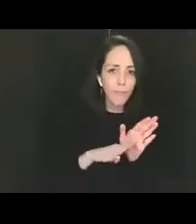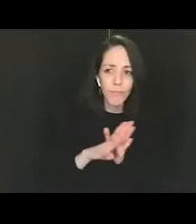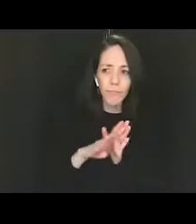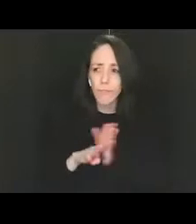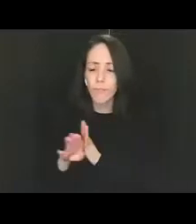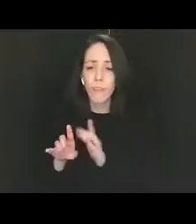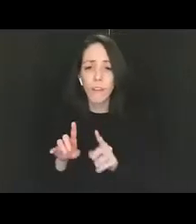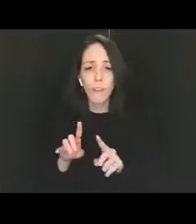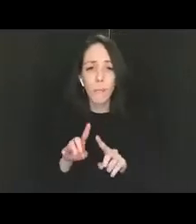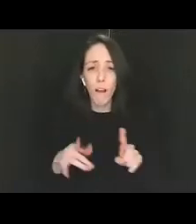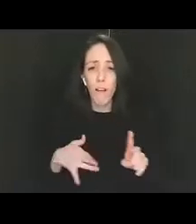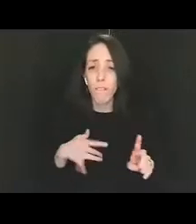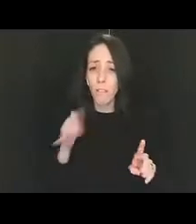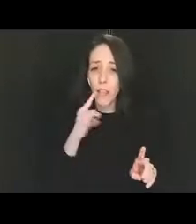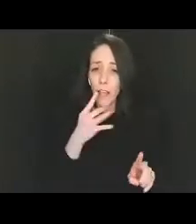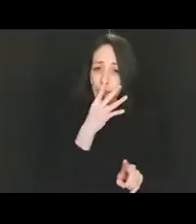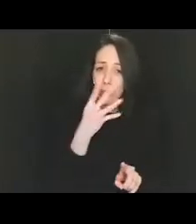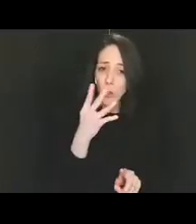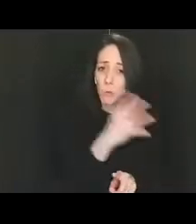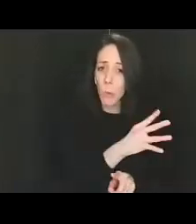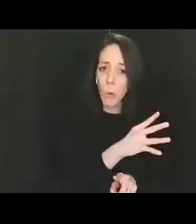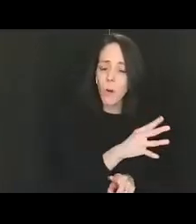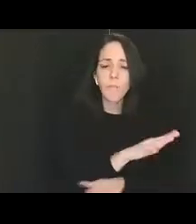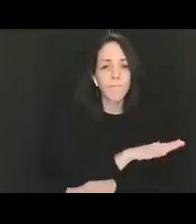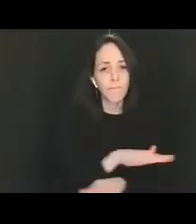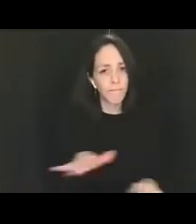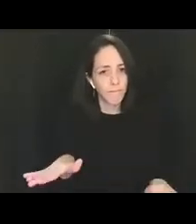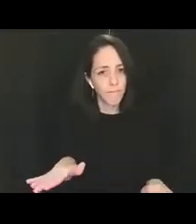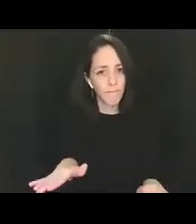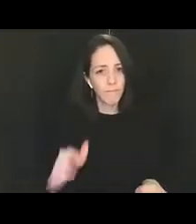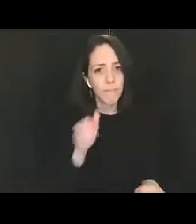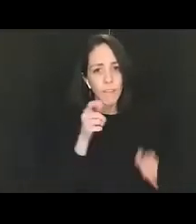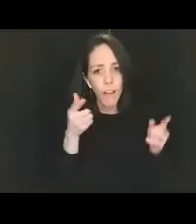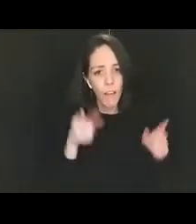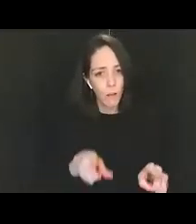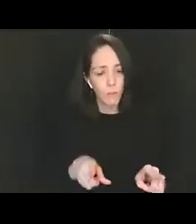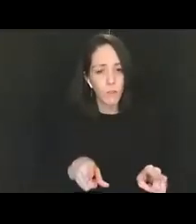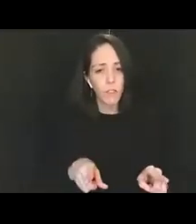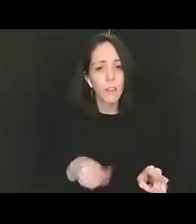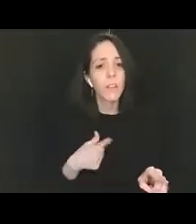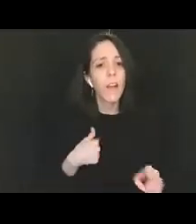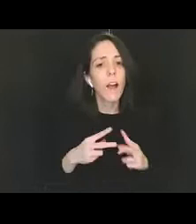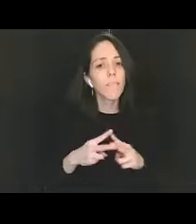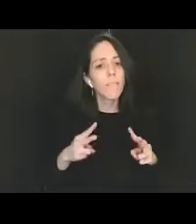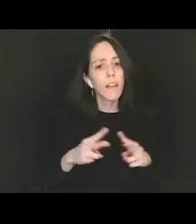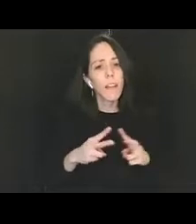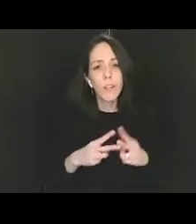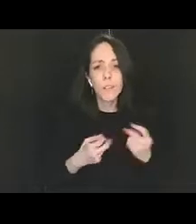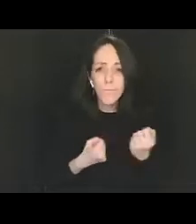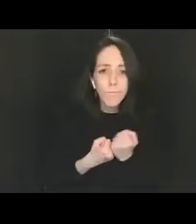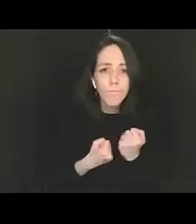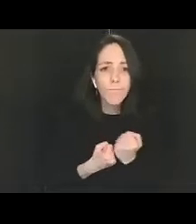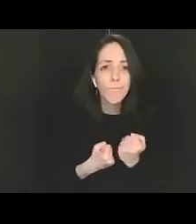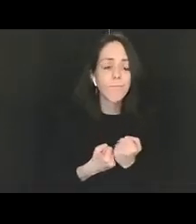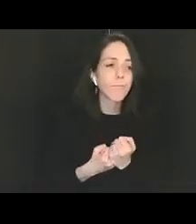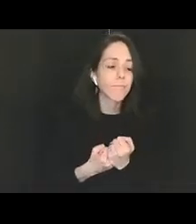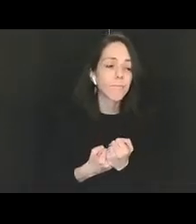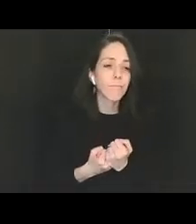behind the scenes, I guarantee you it's not. And I'm a big proponent or an advocate, I should